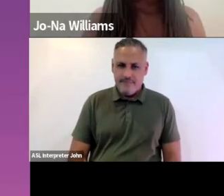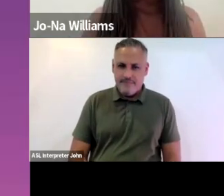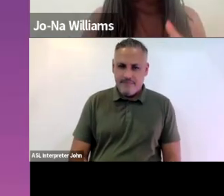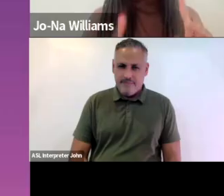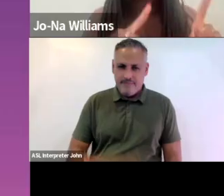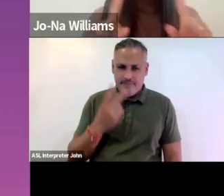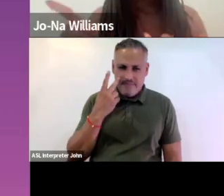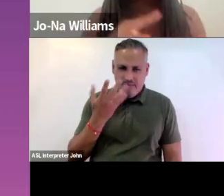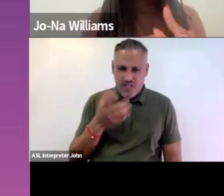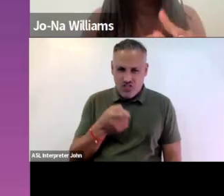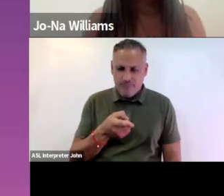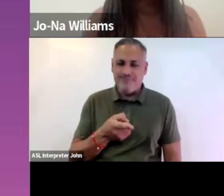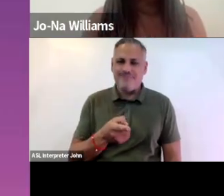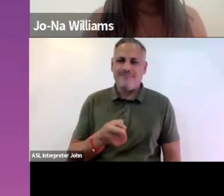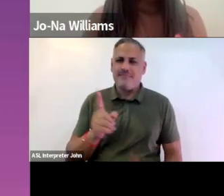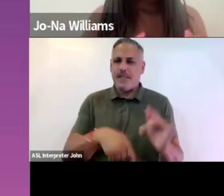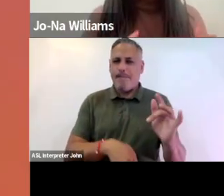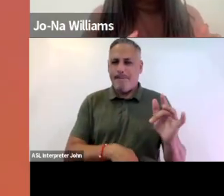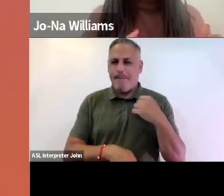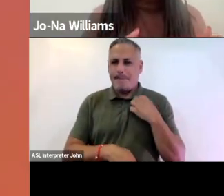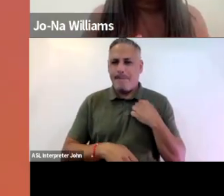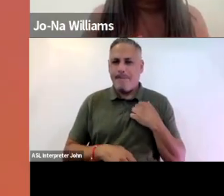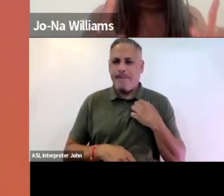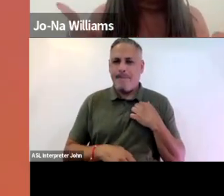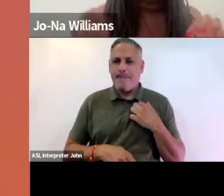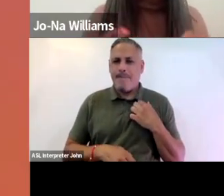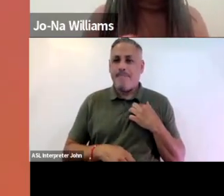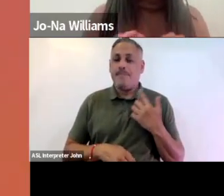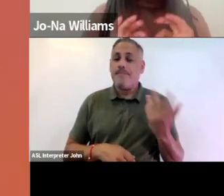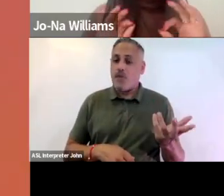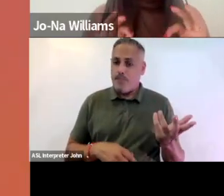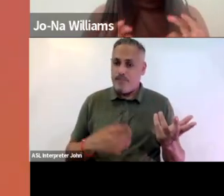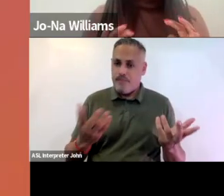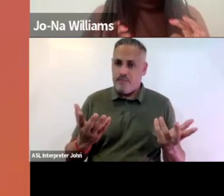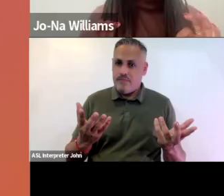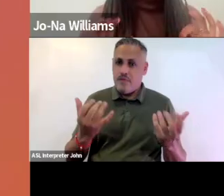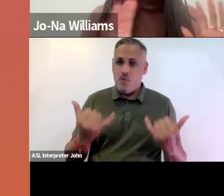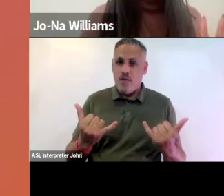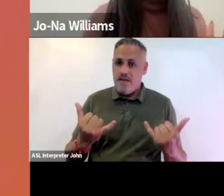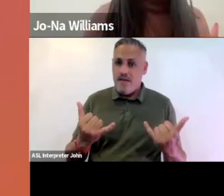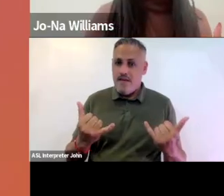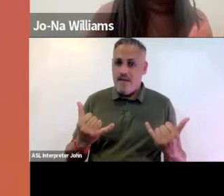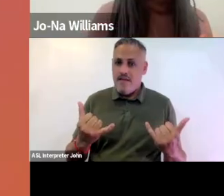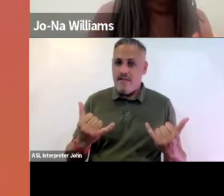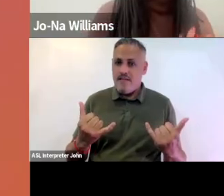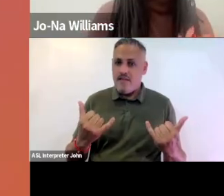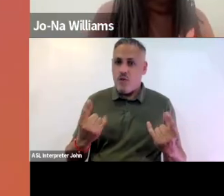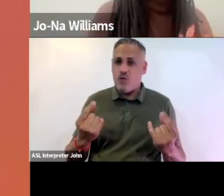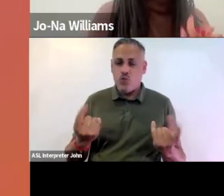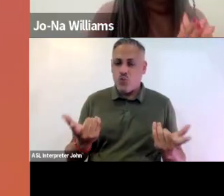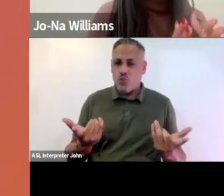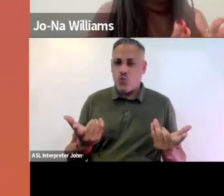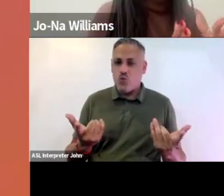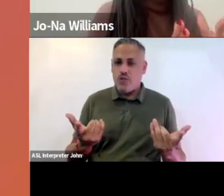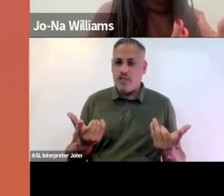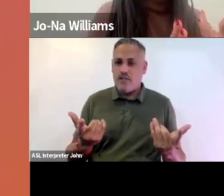at the contract. So, okay, we can skip that. So, okay. So now we come to the section where we're